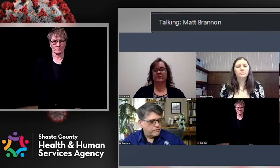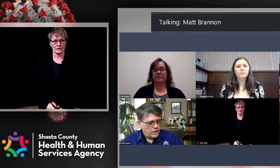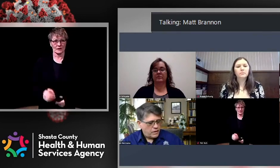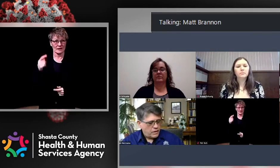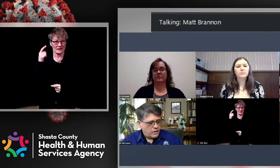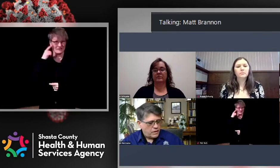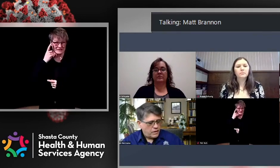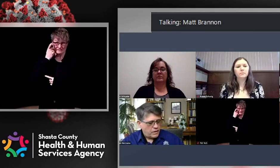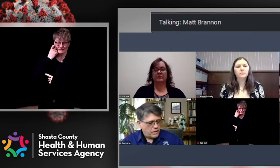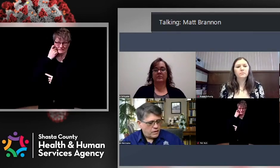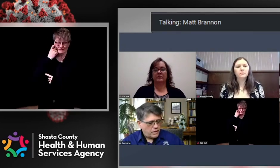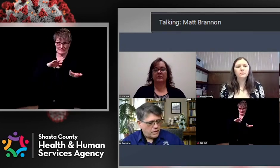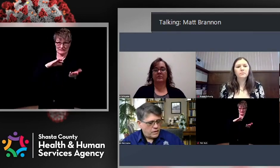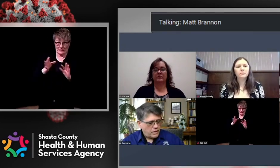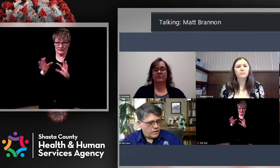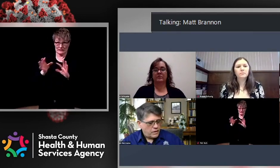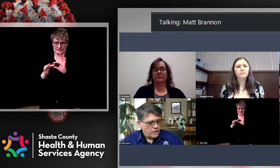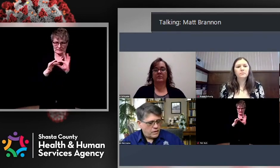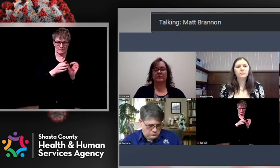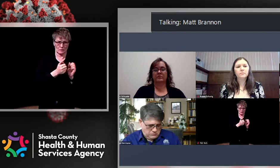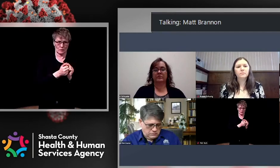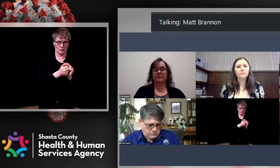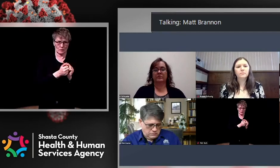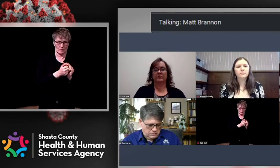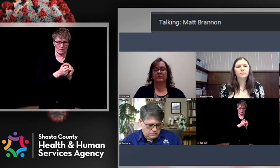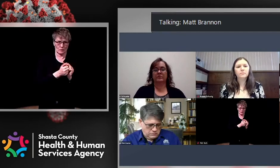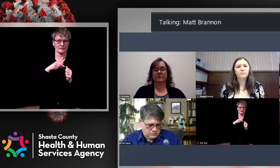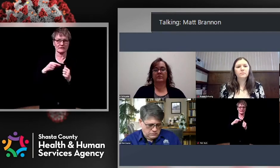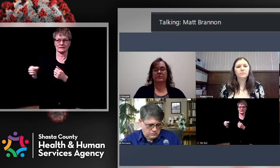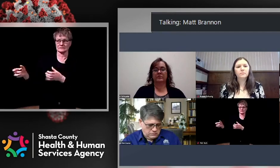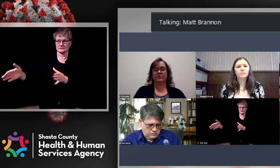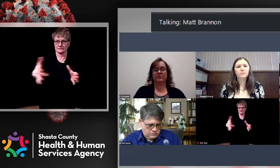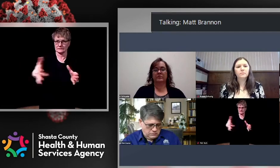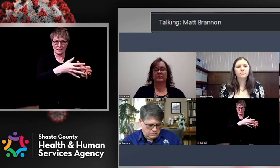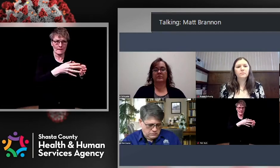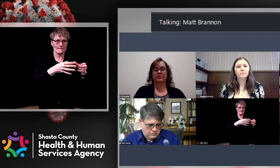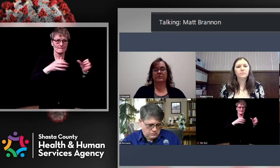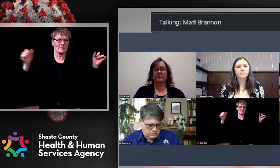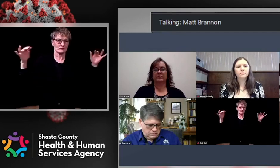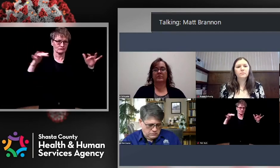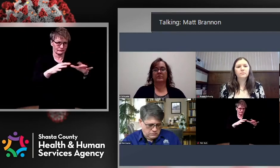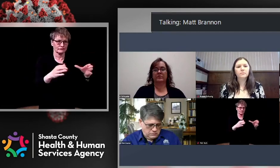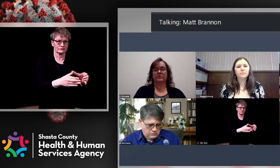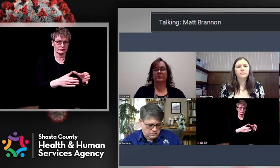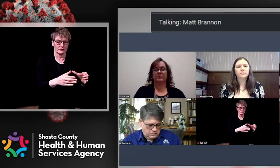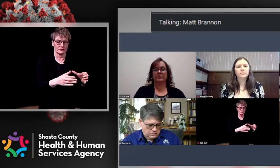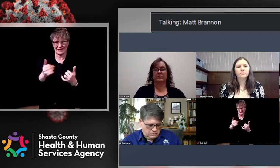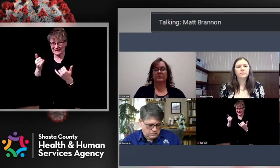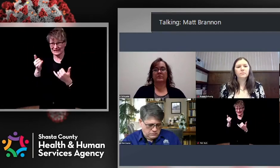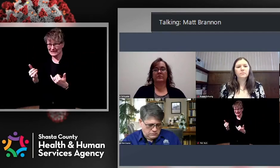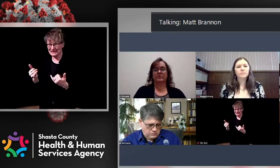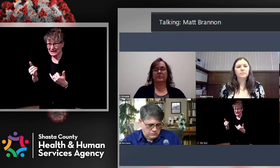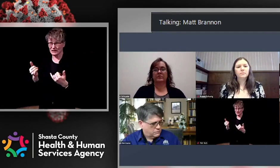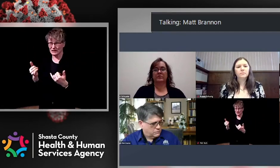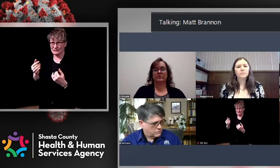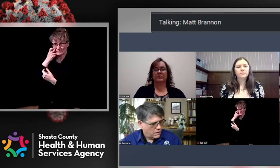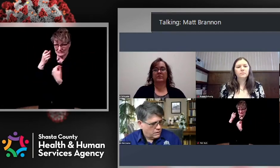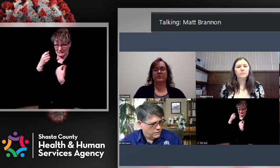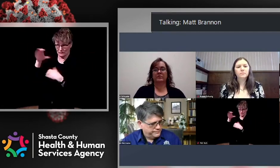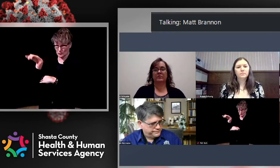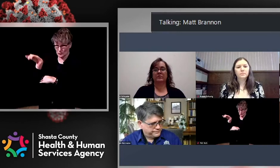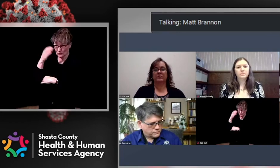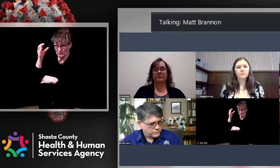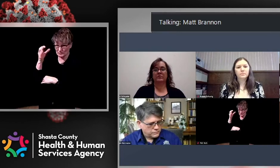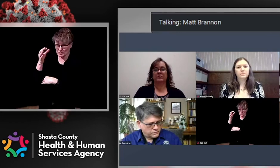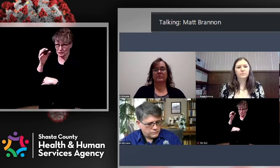at least with some of the cases. And I wonder, with Christmas having just taken place and New Year's Eve, do we project that January will be worse